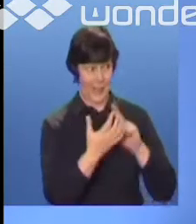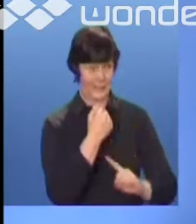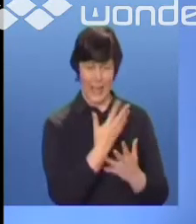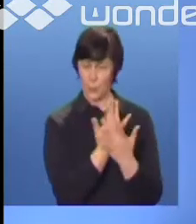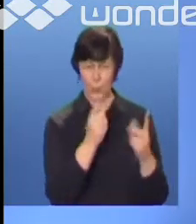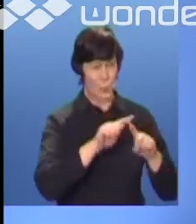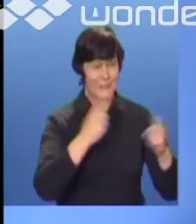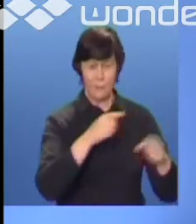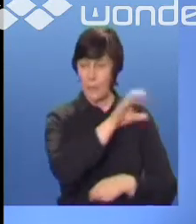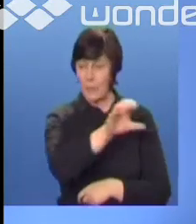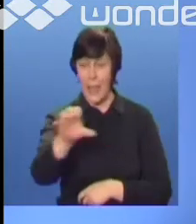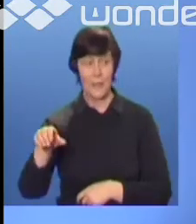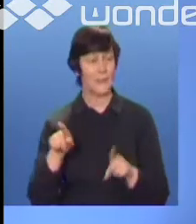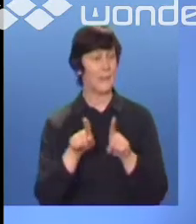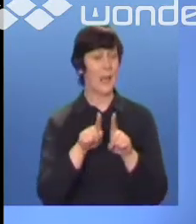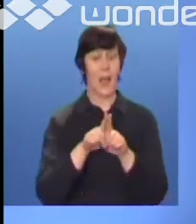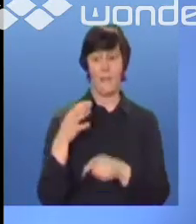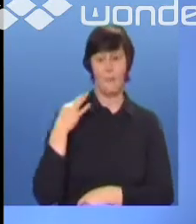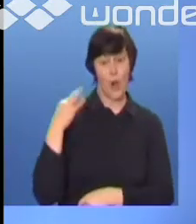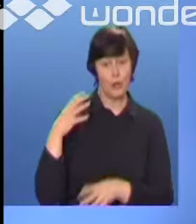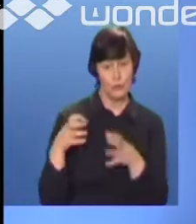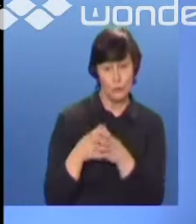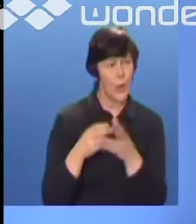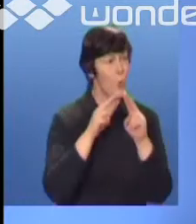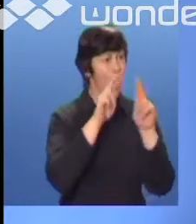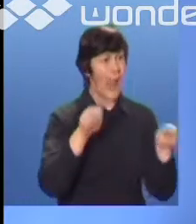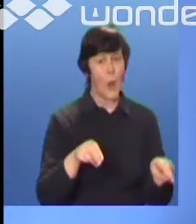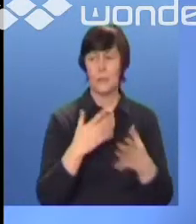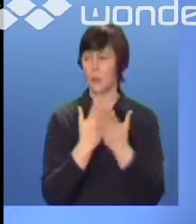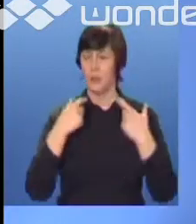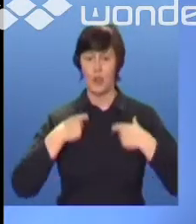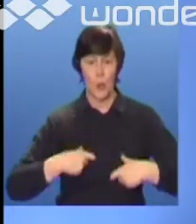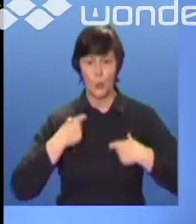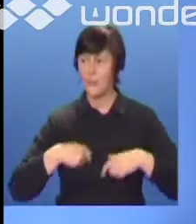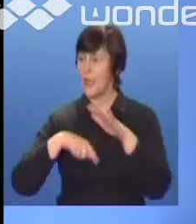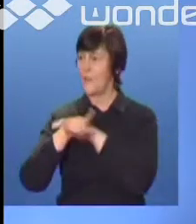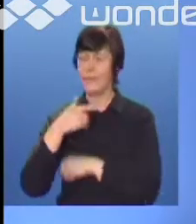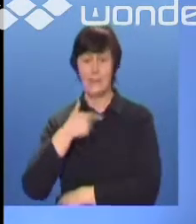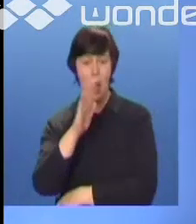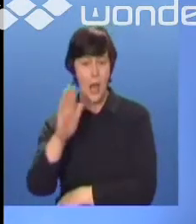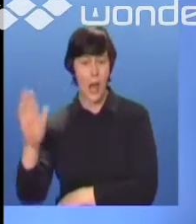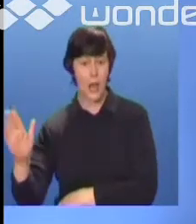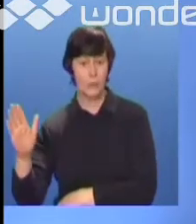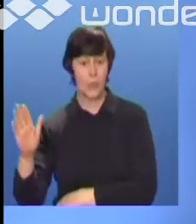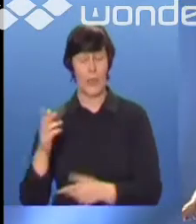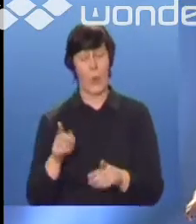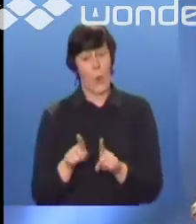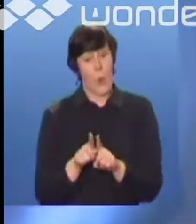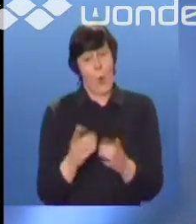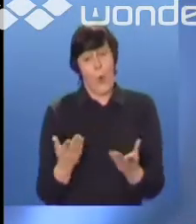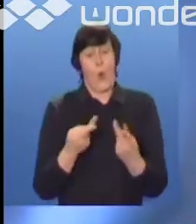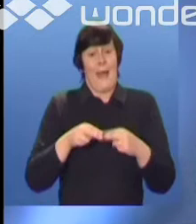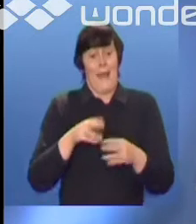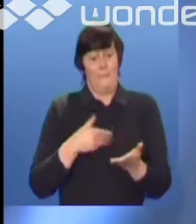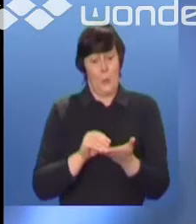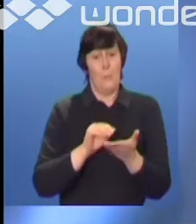social service offices, voluntary organisations and public libraries. And for a small fee, people can receive Locata Home in the post.